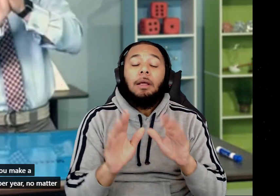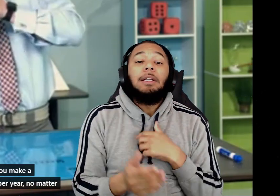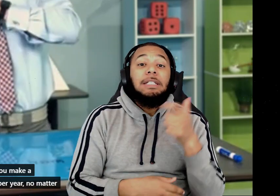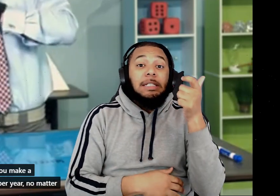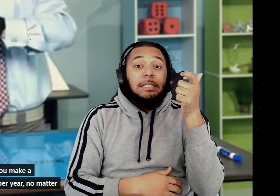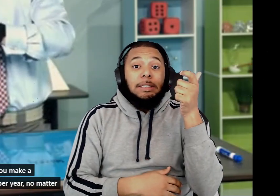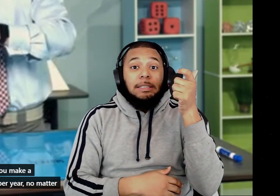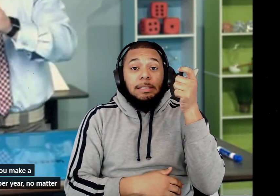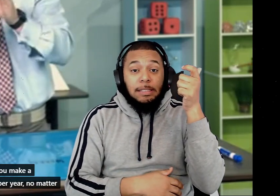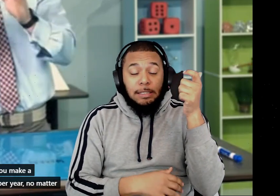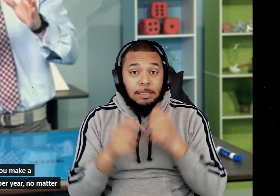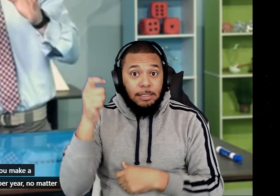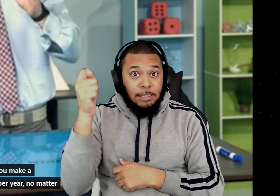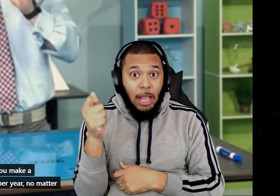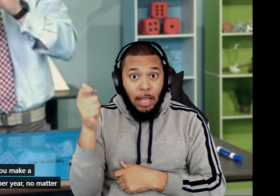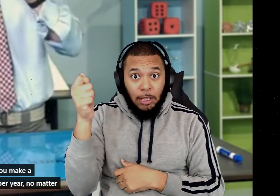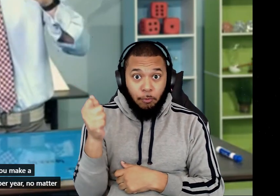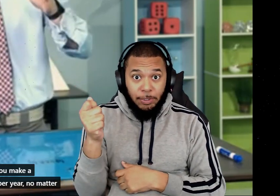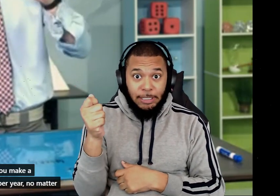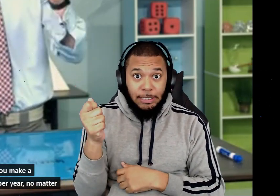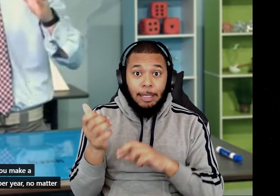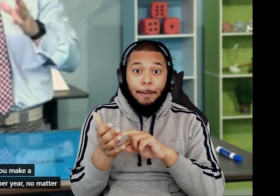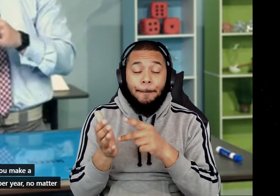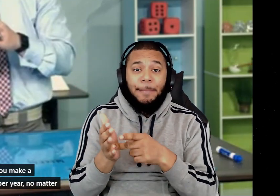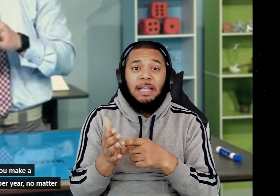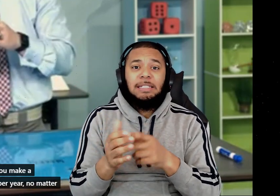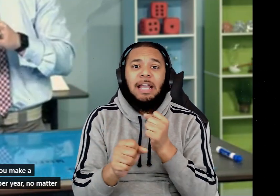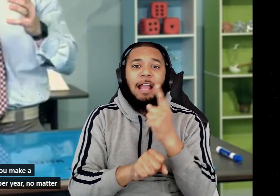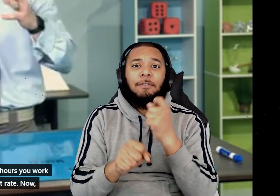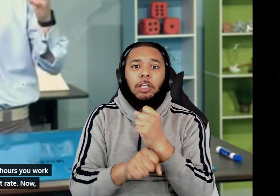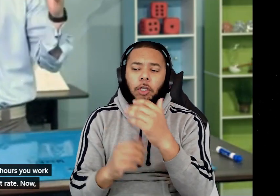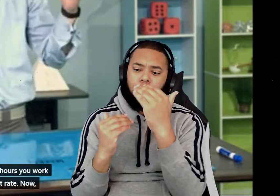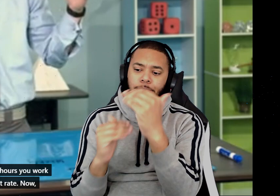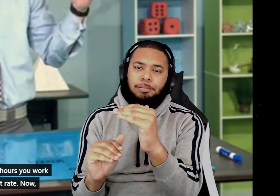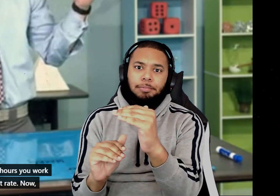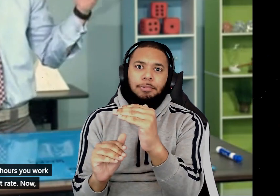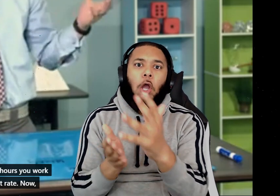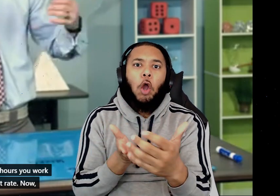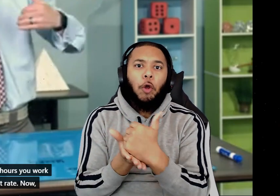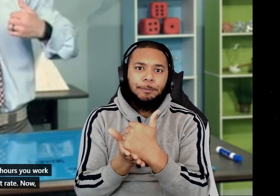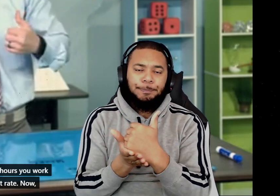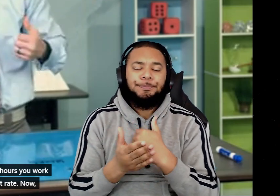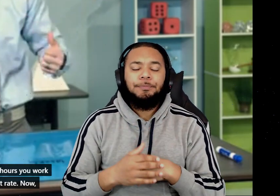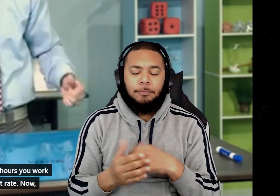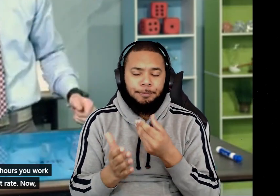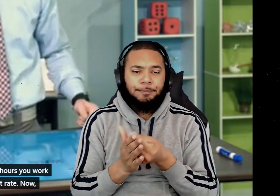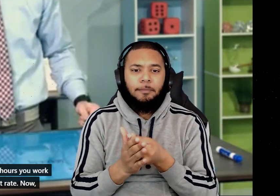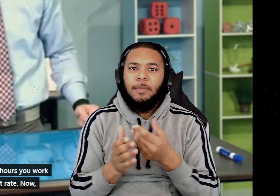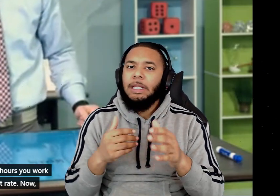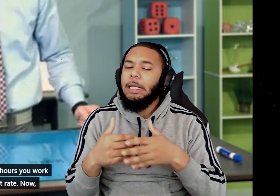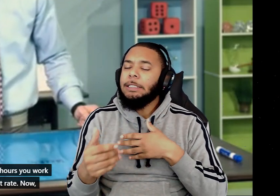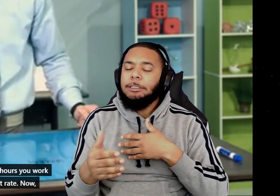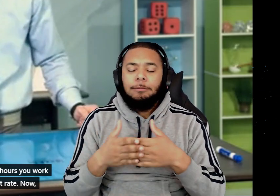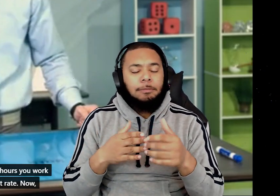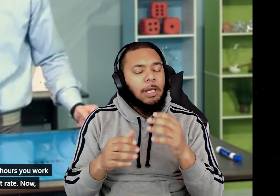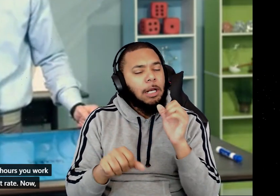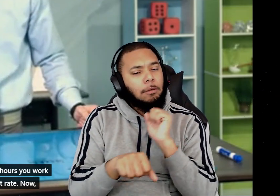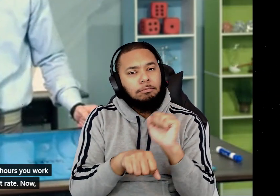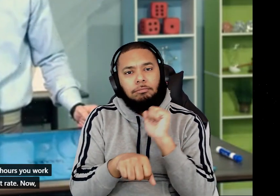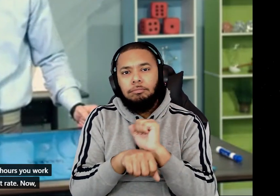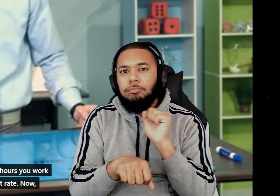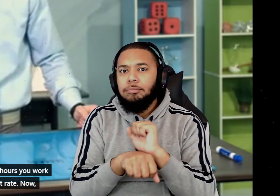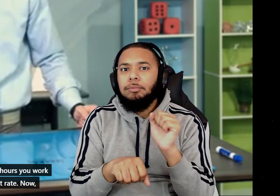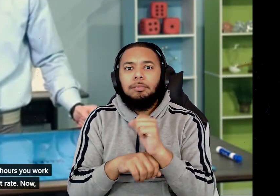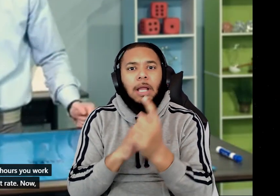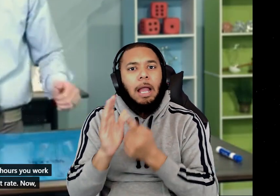salary is where you make a certain amount of money per year, no matter how hard or how many hours you work